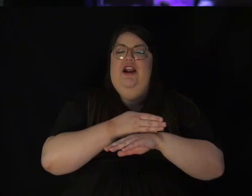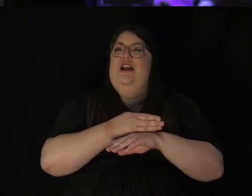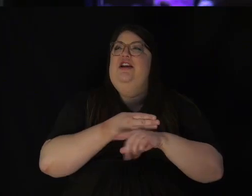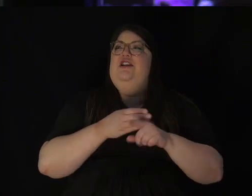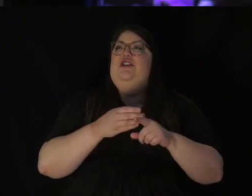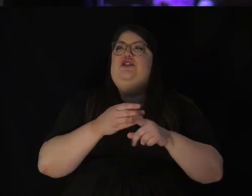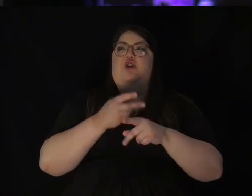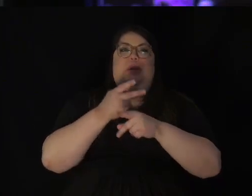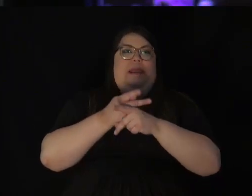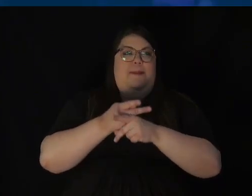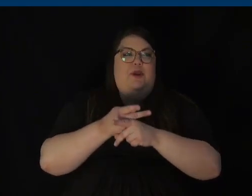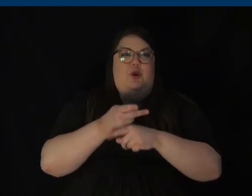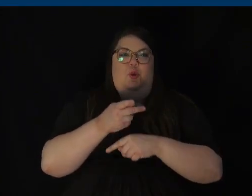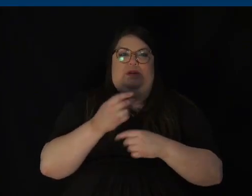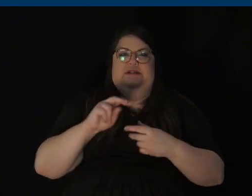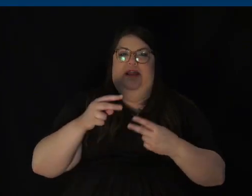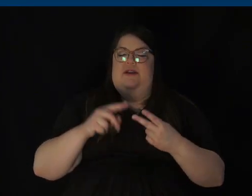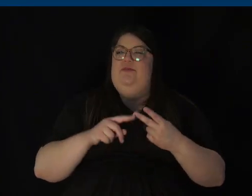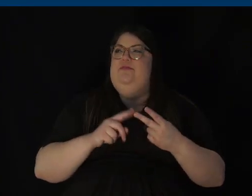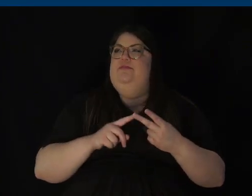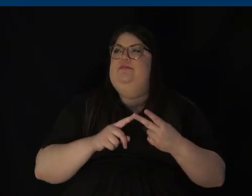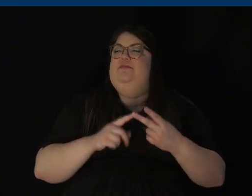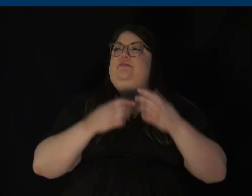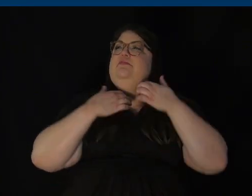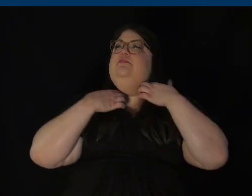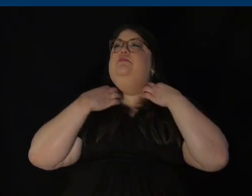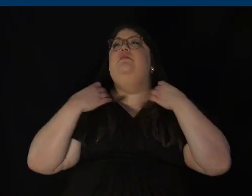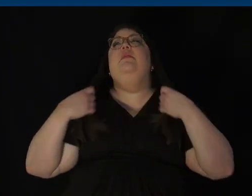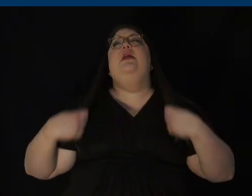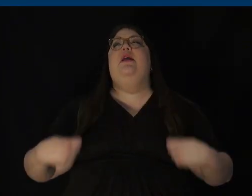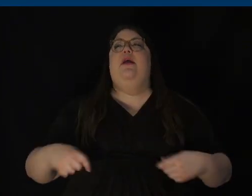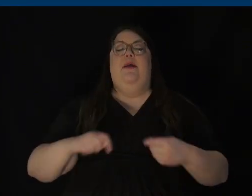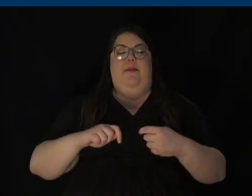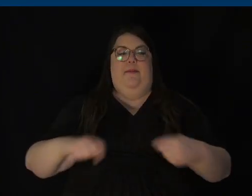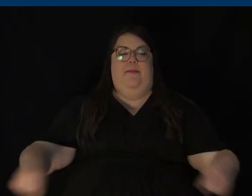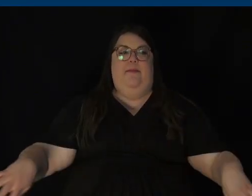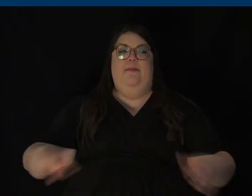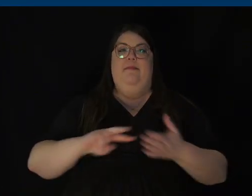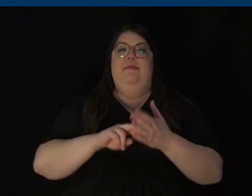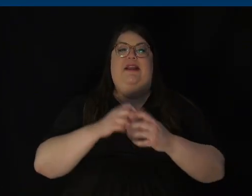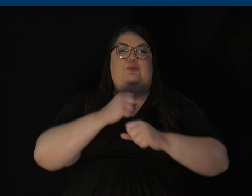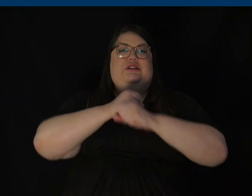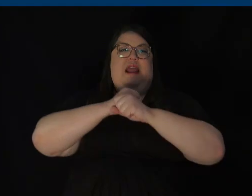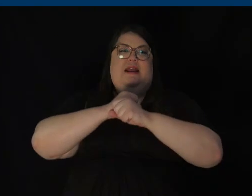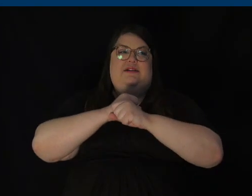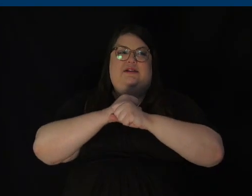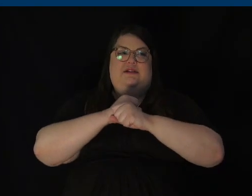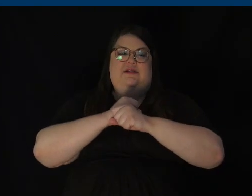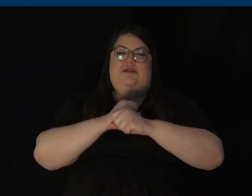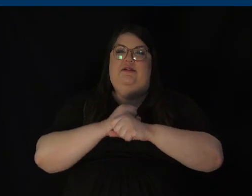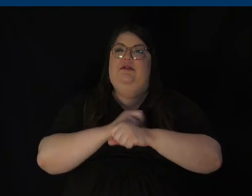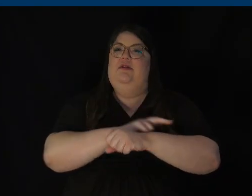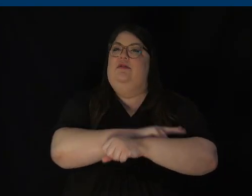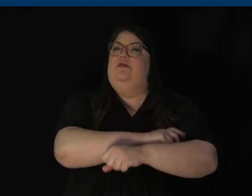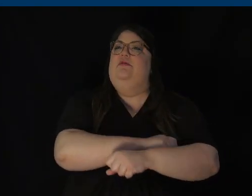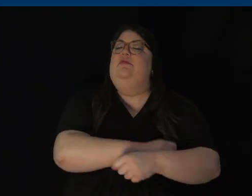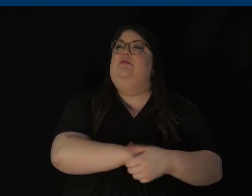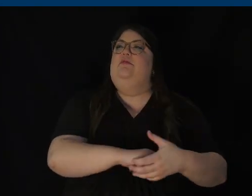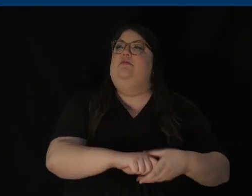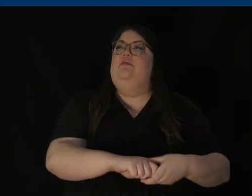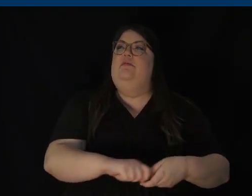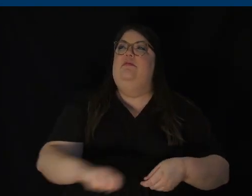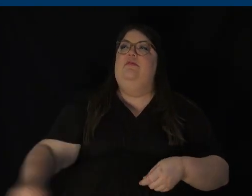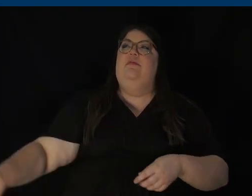he keep you. This word keep means to protect or guard or watch over. The Lord